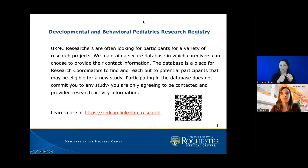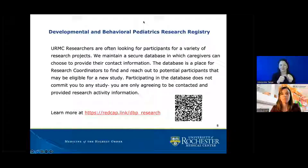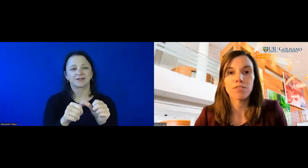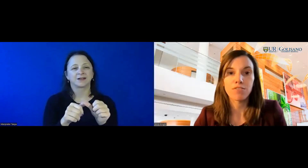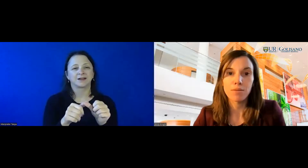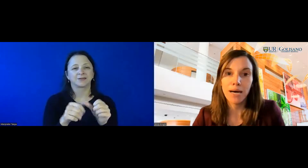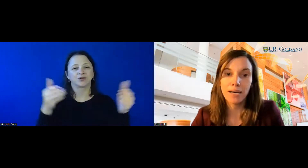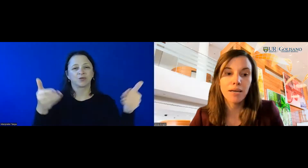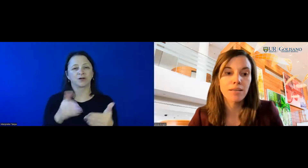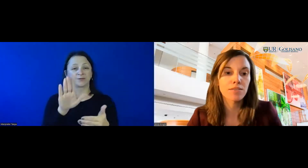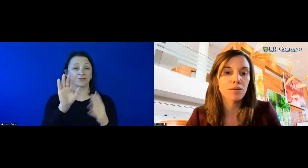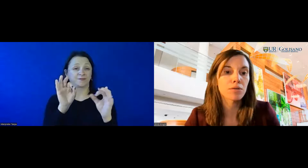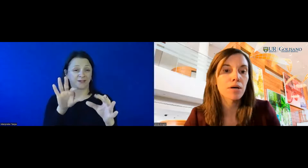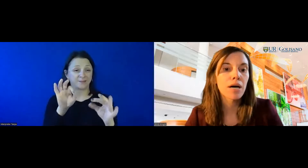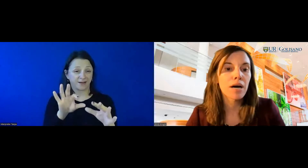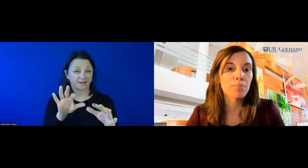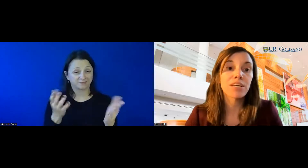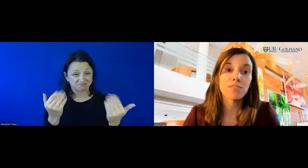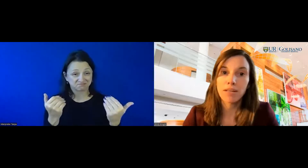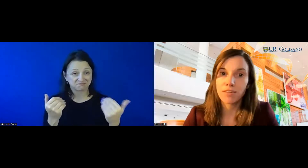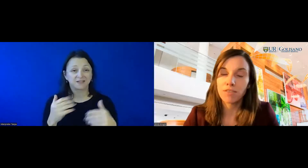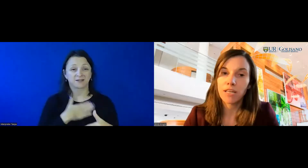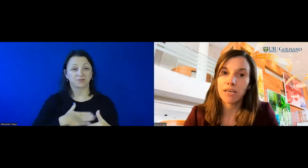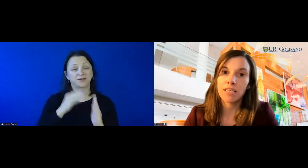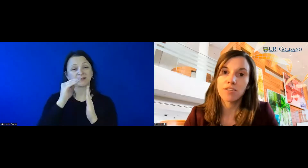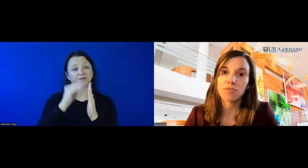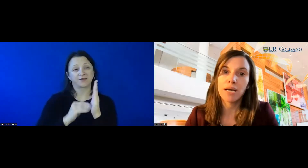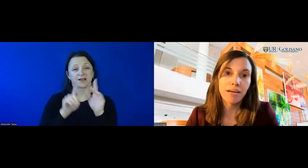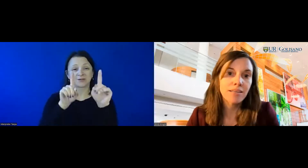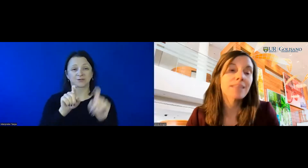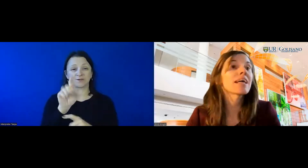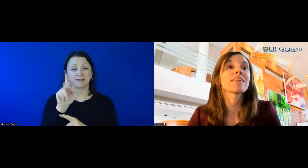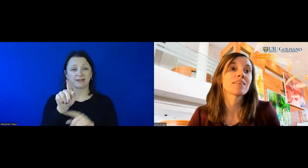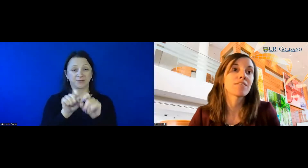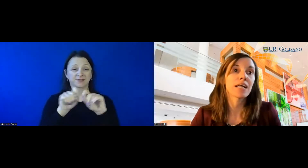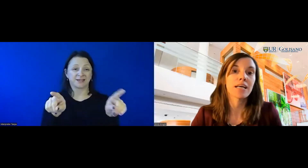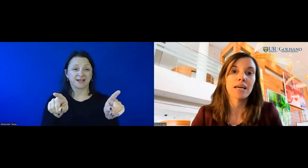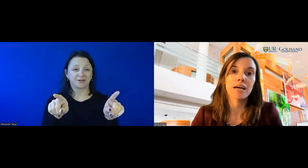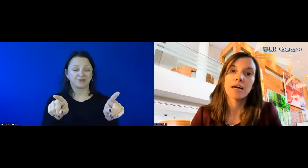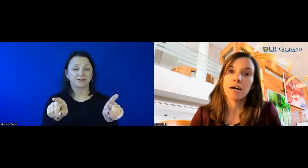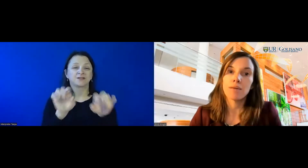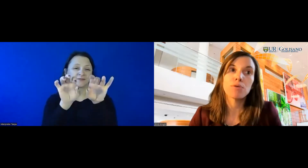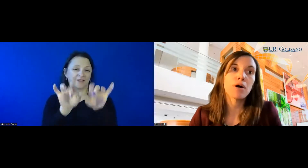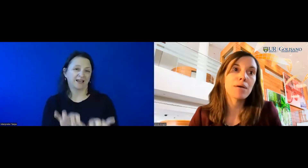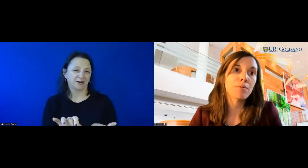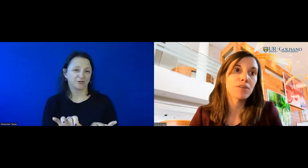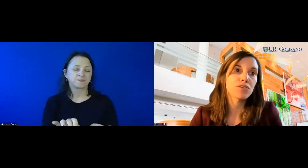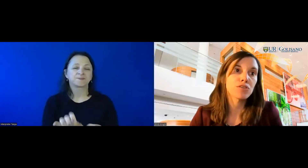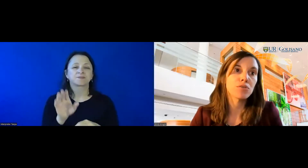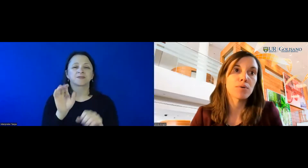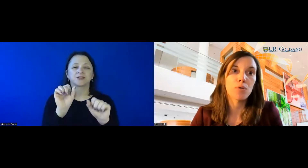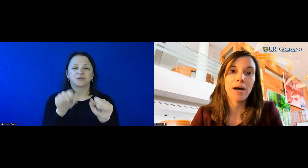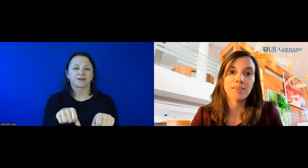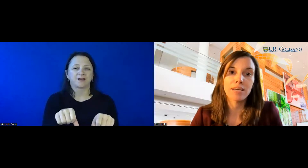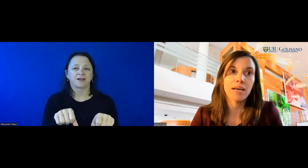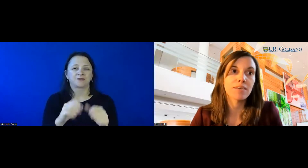we welcome your feedback. And so please fill out the survey link that you get. In that survey link, you will be able